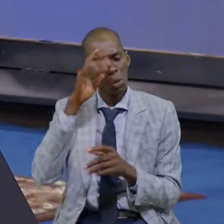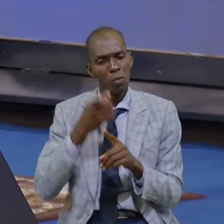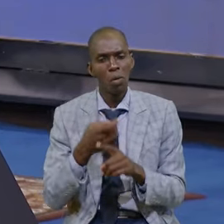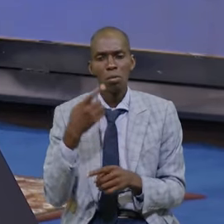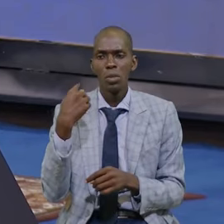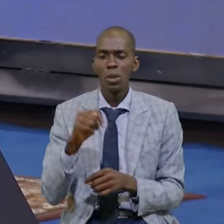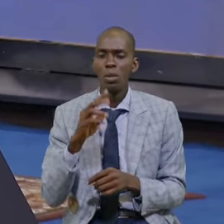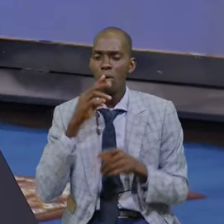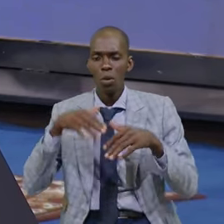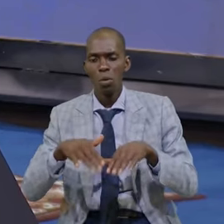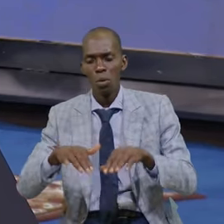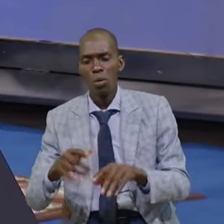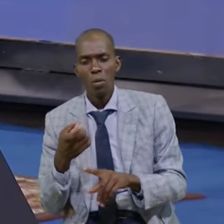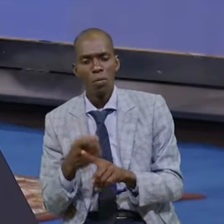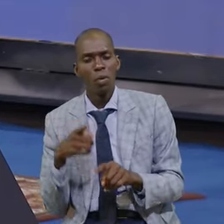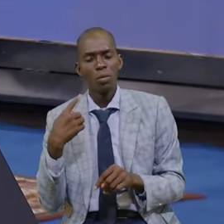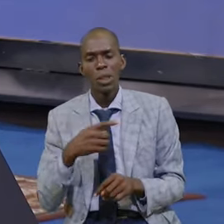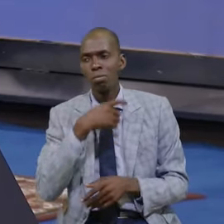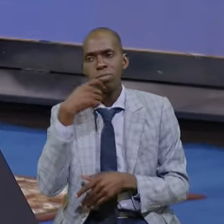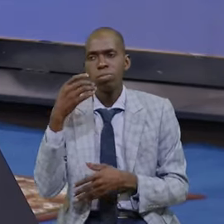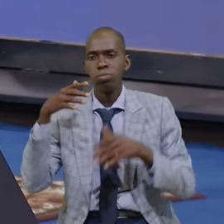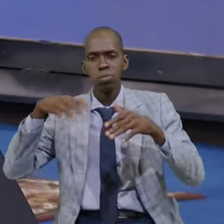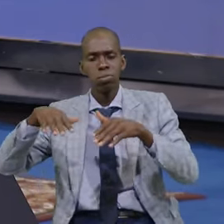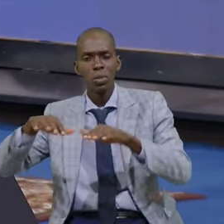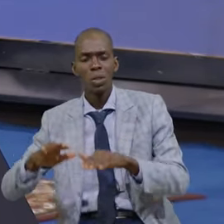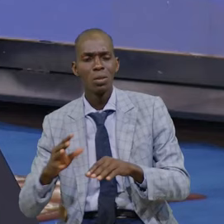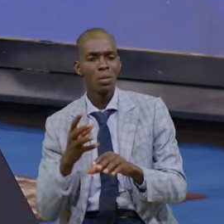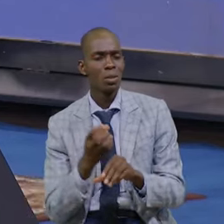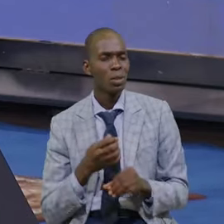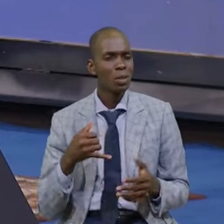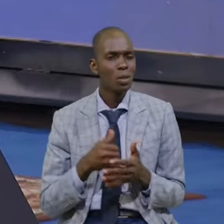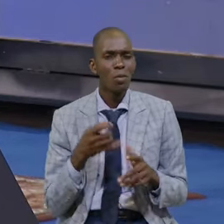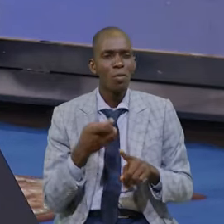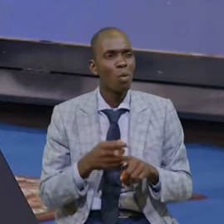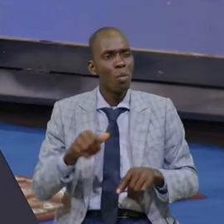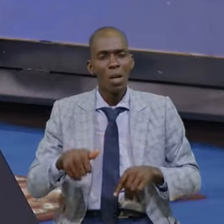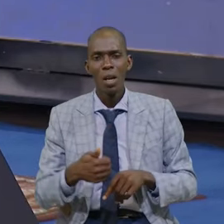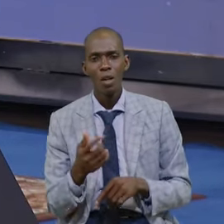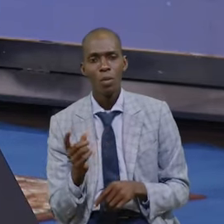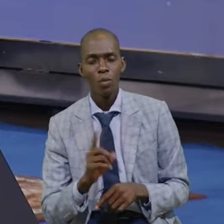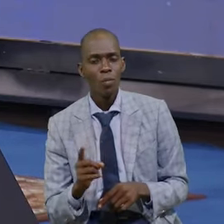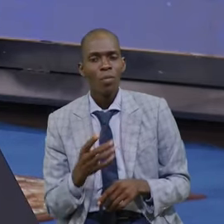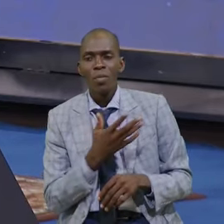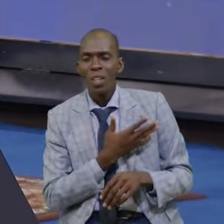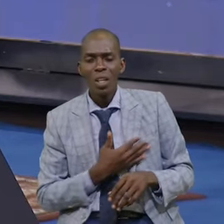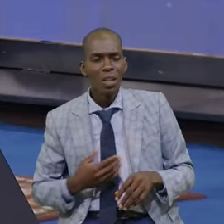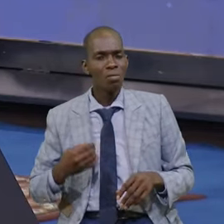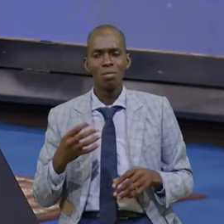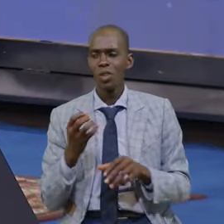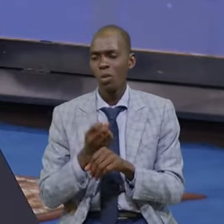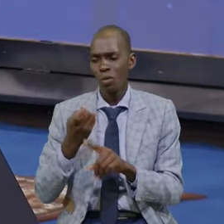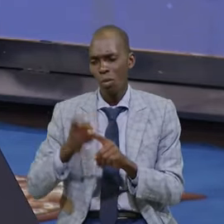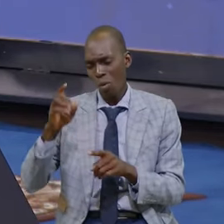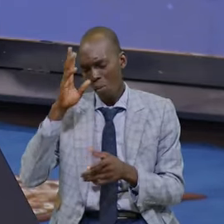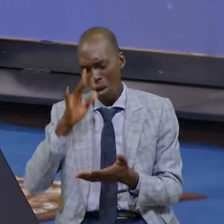it from the forest, they get it from, you know, one man sitting there on the dust and writing something. Wherever they get it,